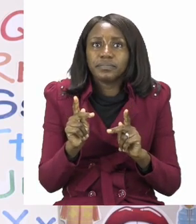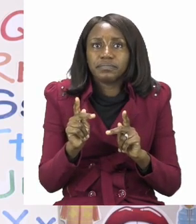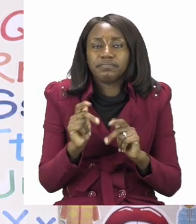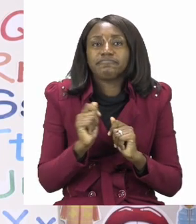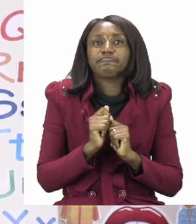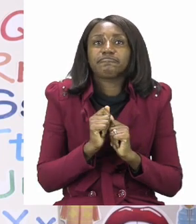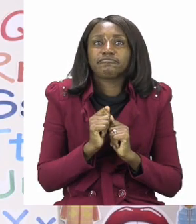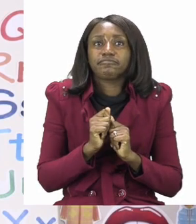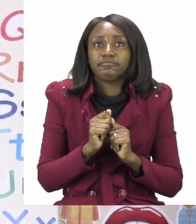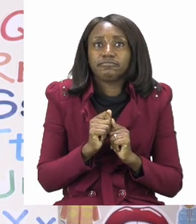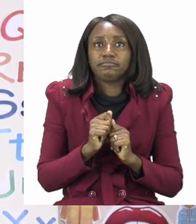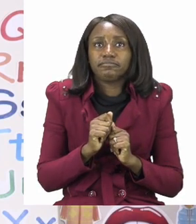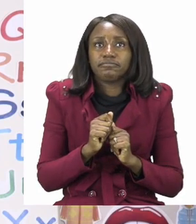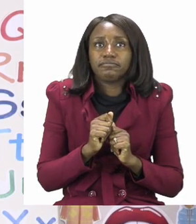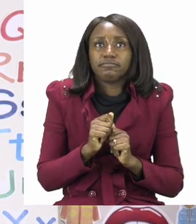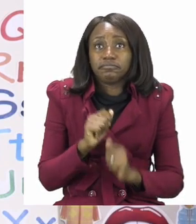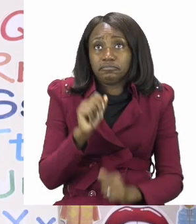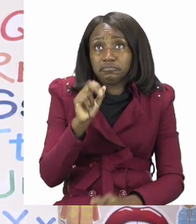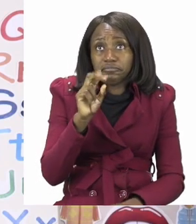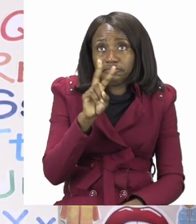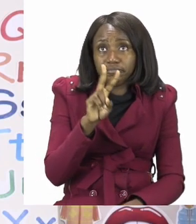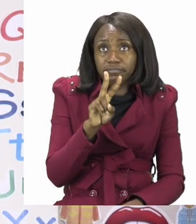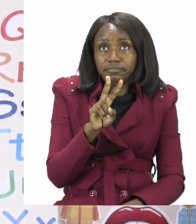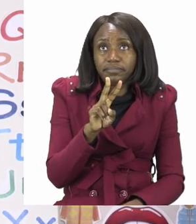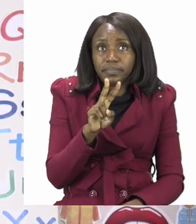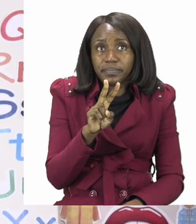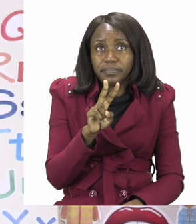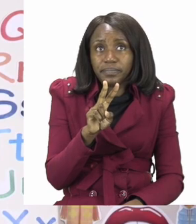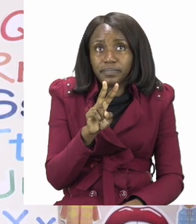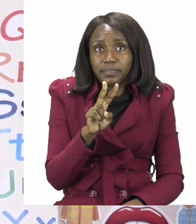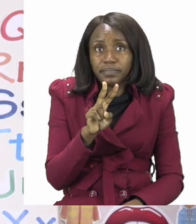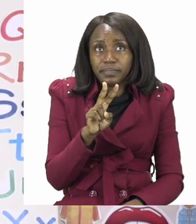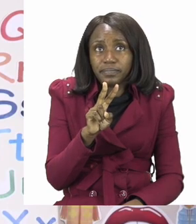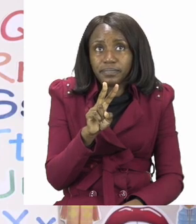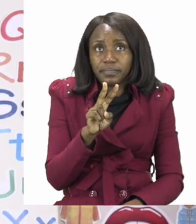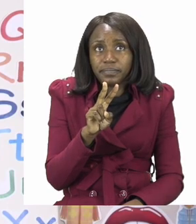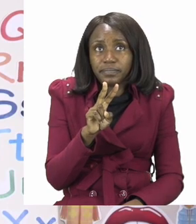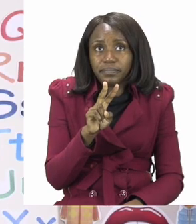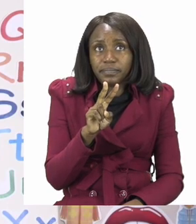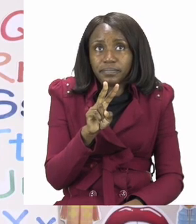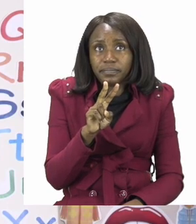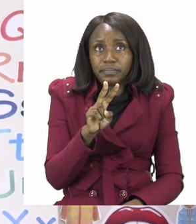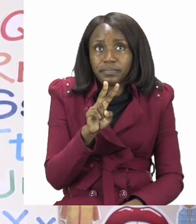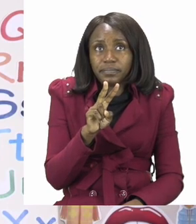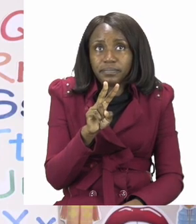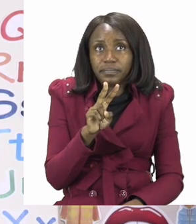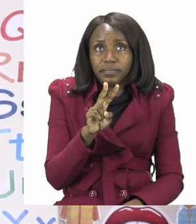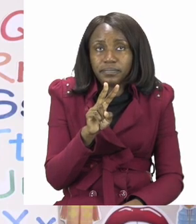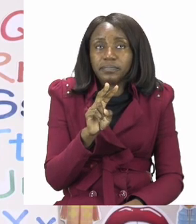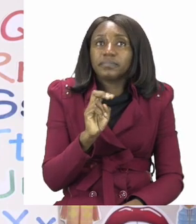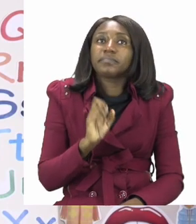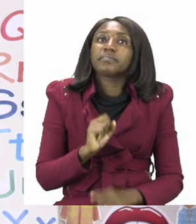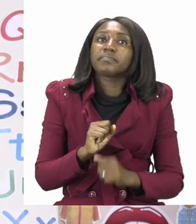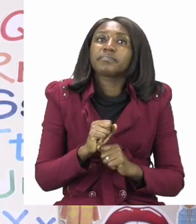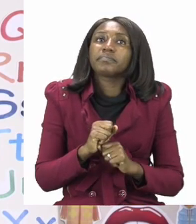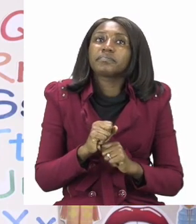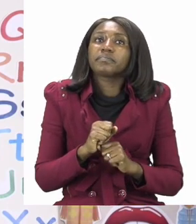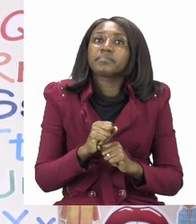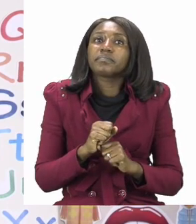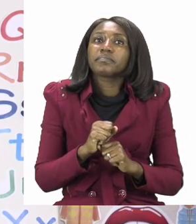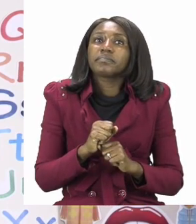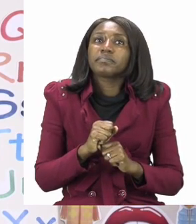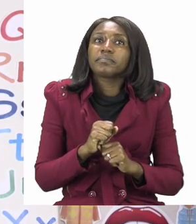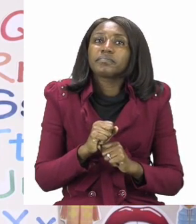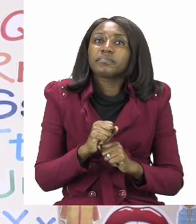now saying we are counting from 2 to 4 to find out how many numbers are in between.